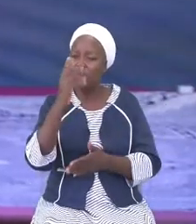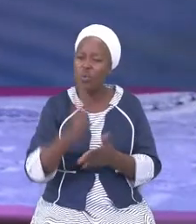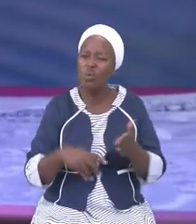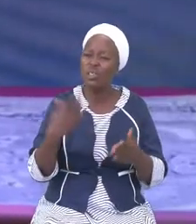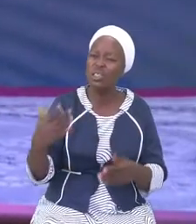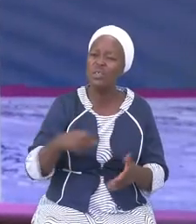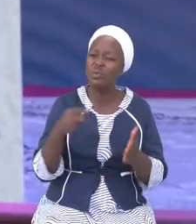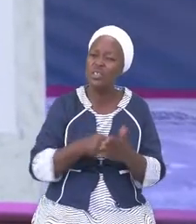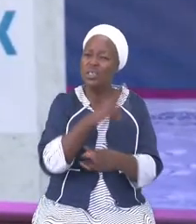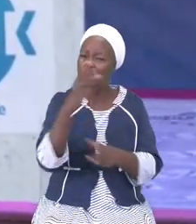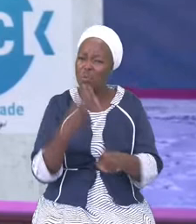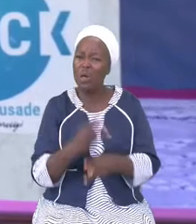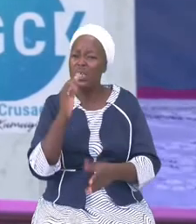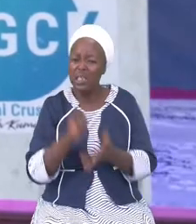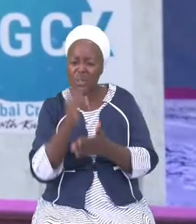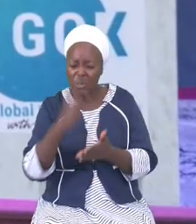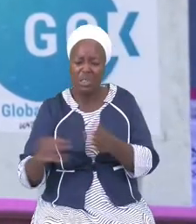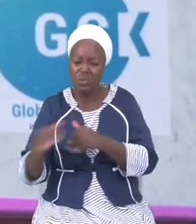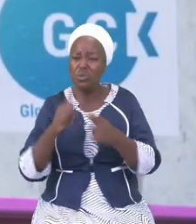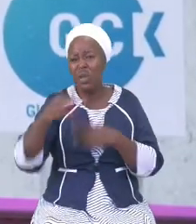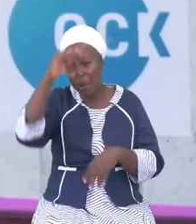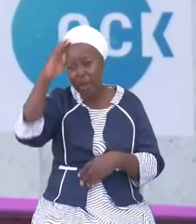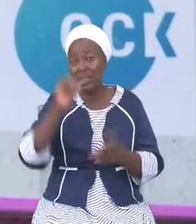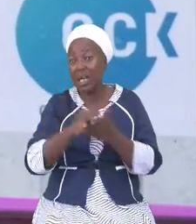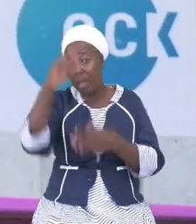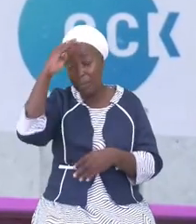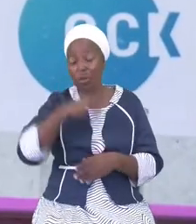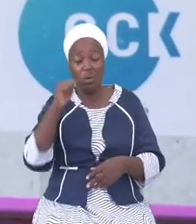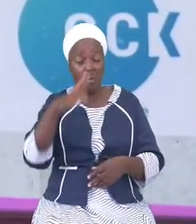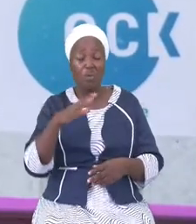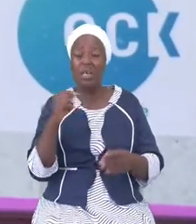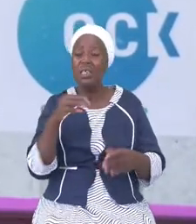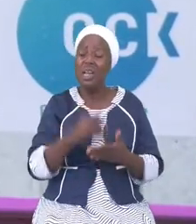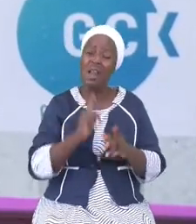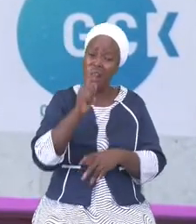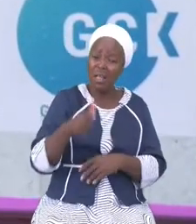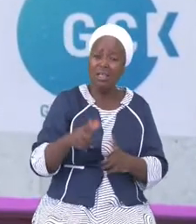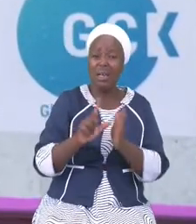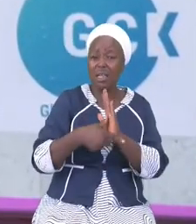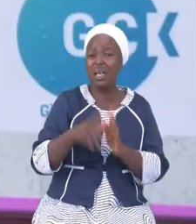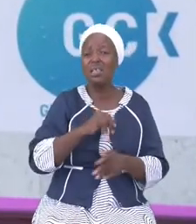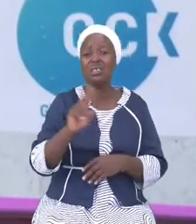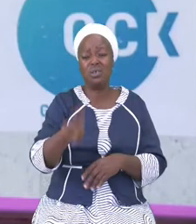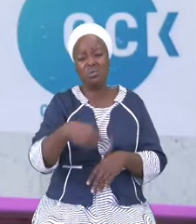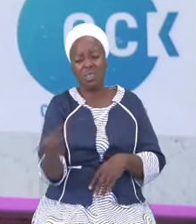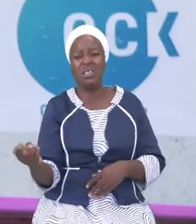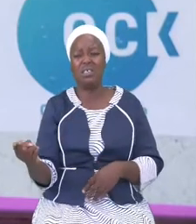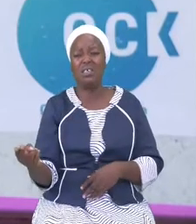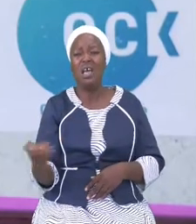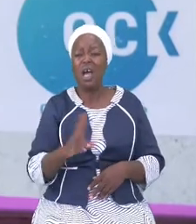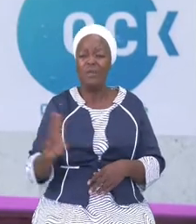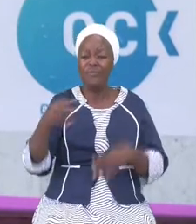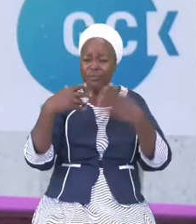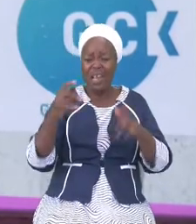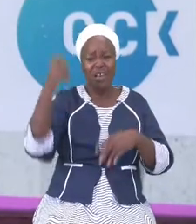world. That's what it do to the man, that the man or the woman eventually is used up. The brain,